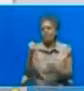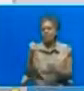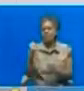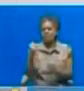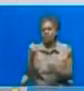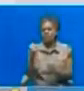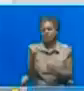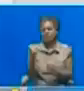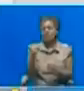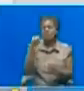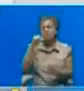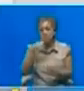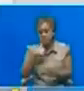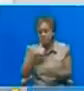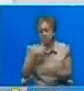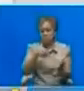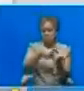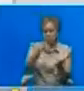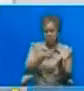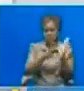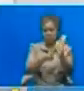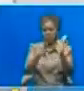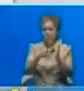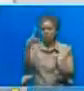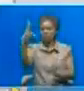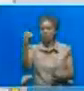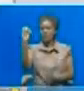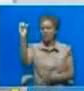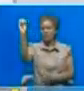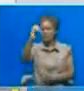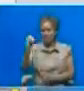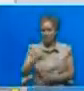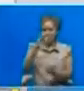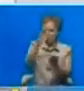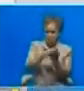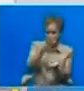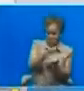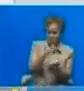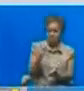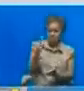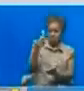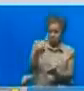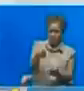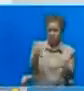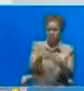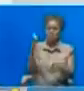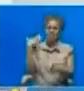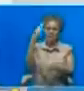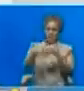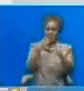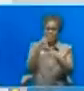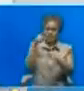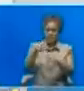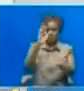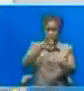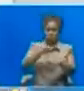cents. The new prices represent a 20% drop in general pump prices since September last year, and the ERC says this is a trend